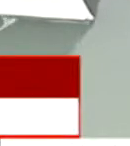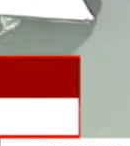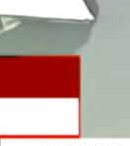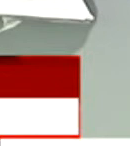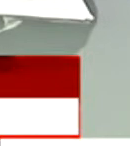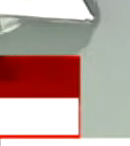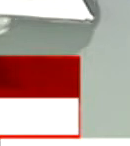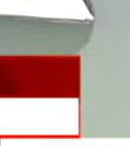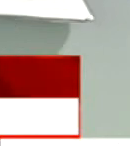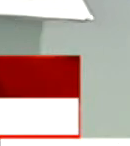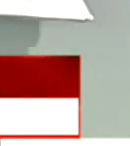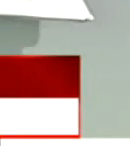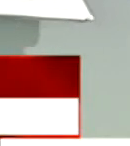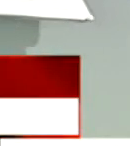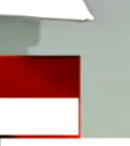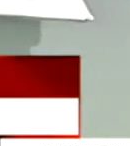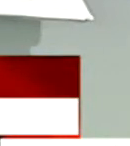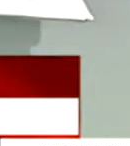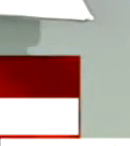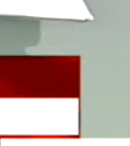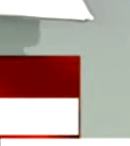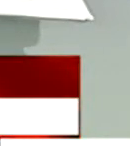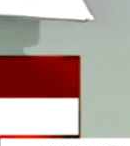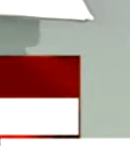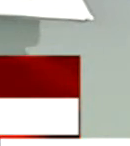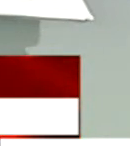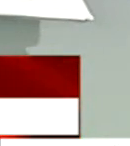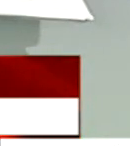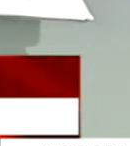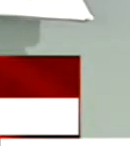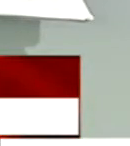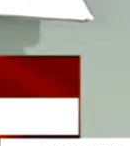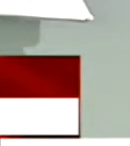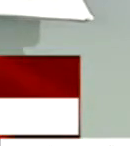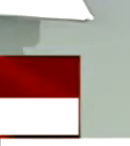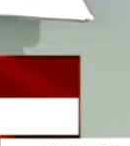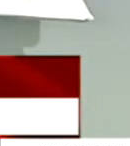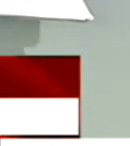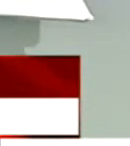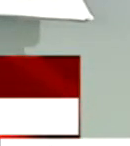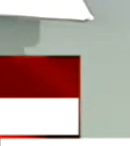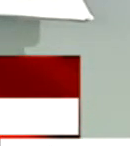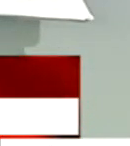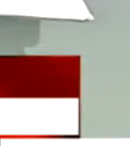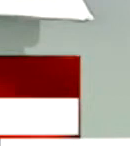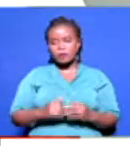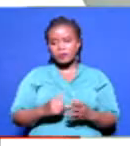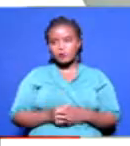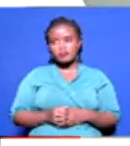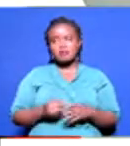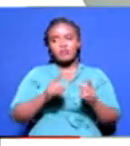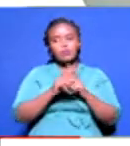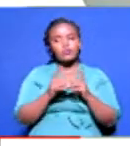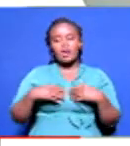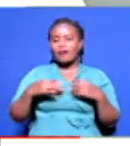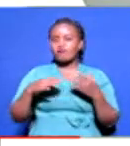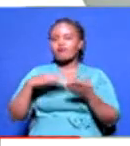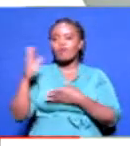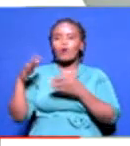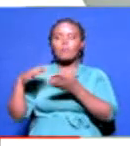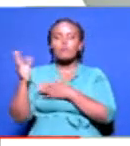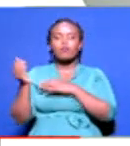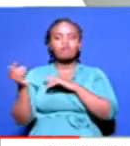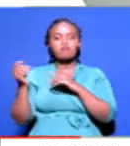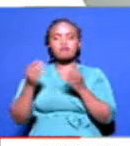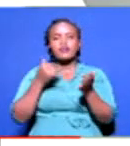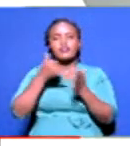County 035. Well, that brings us to our second break right here on KBC Prime. Mm-hmm. We still have plenty more coming up, including